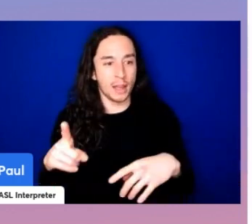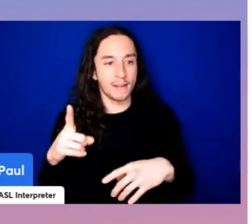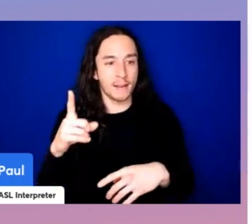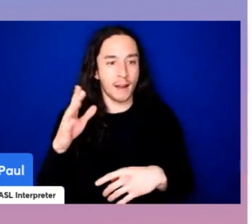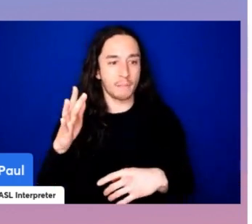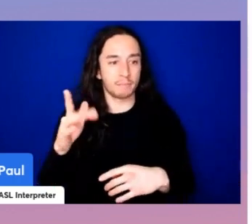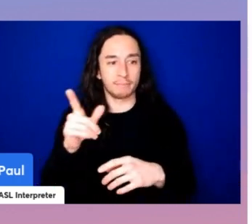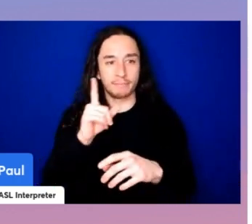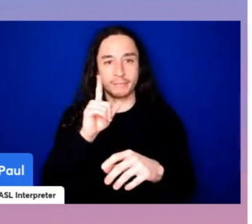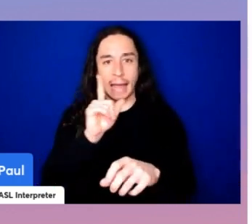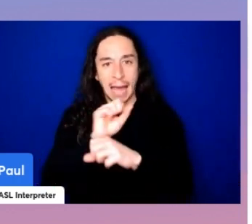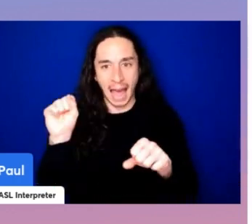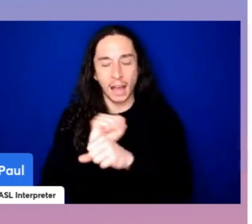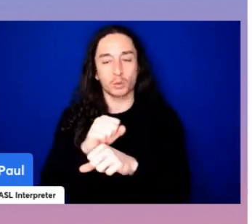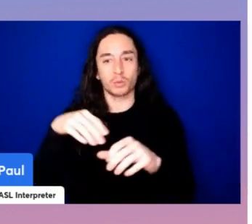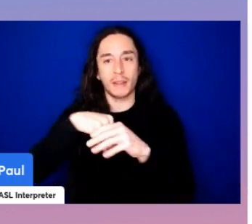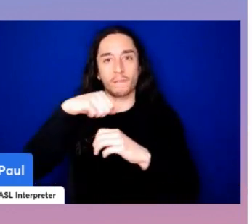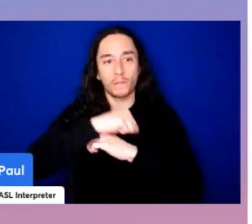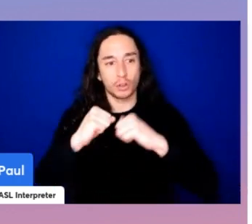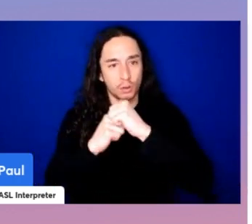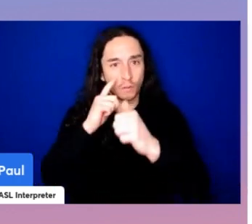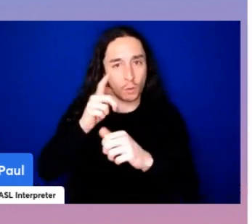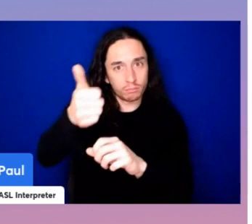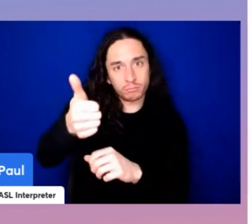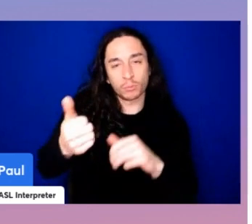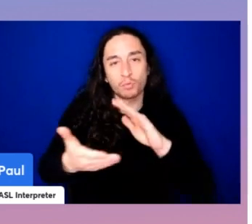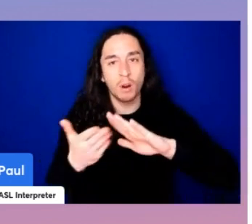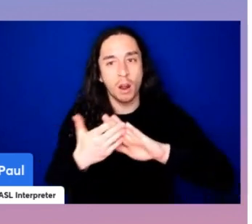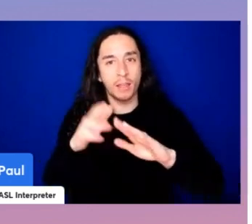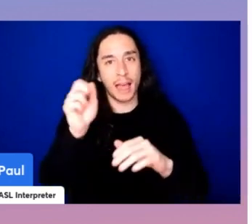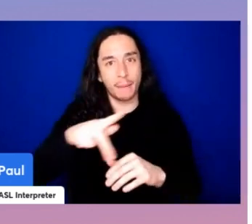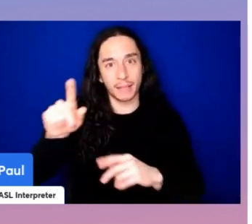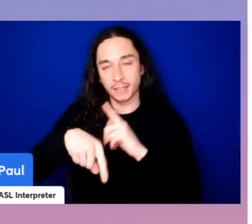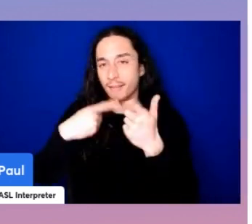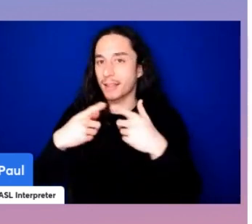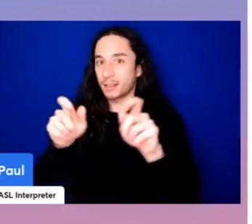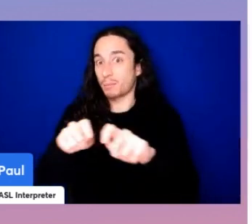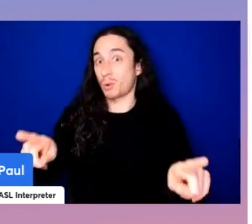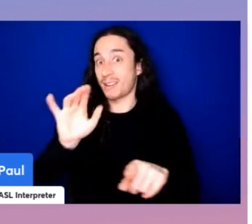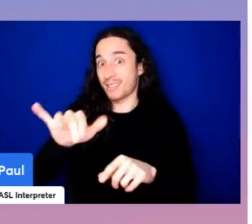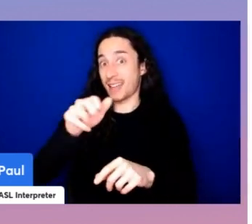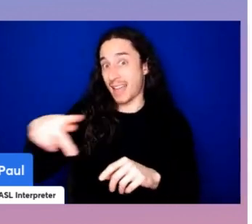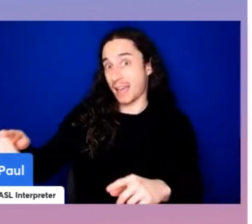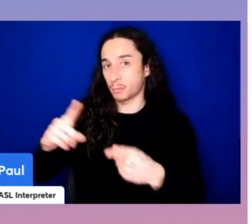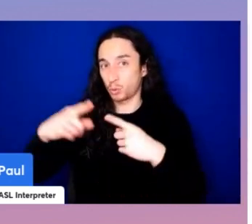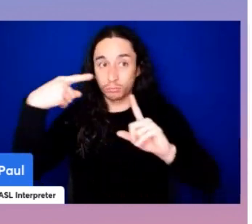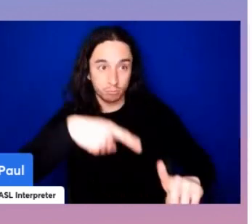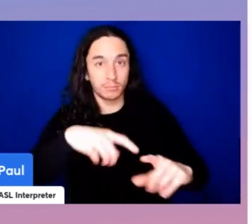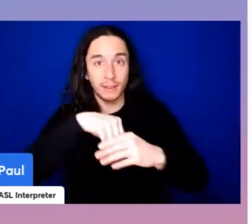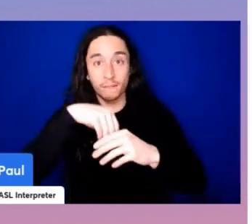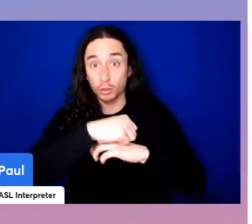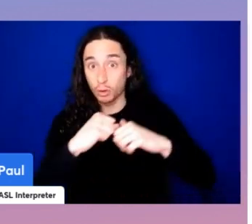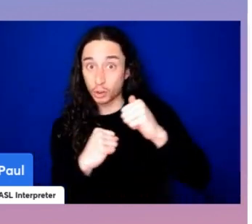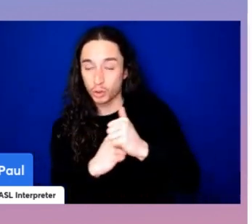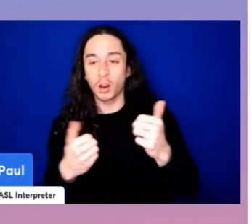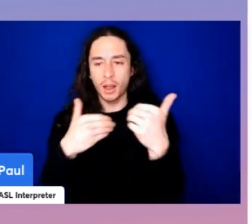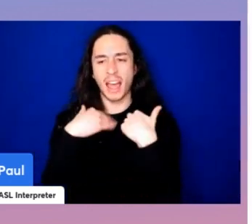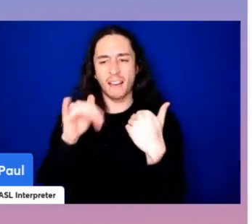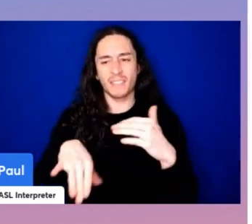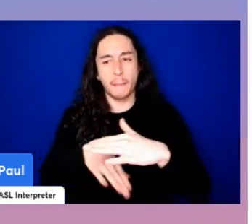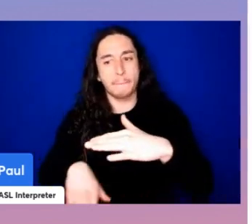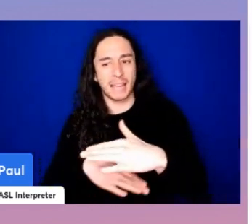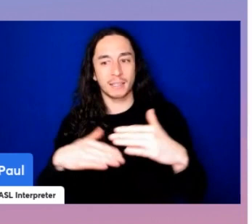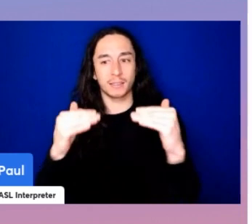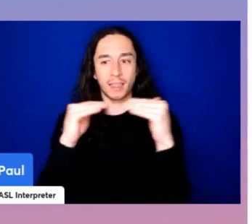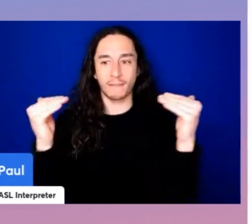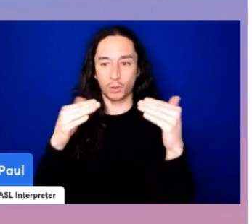the actual infrastructure for them to run their application, and then they can just deploy their application to that infrastructure. You can have that base level